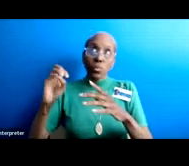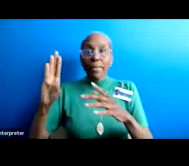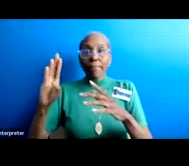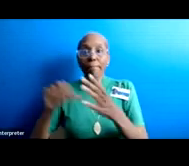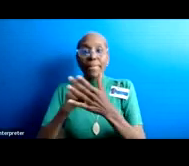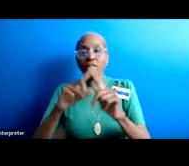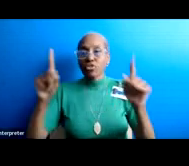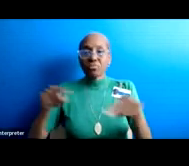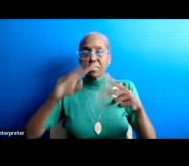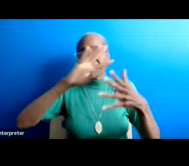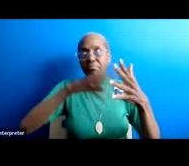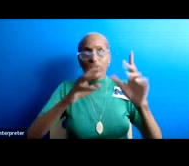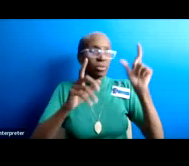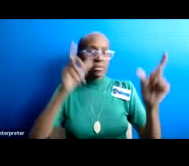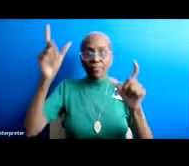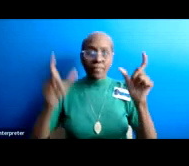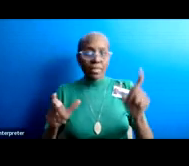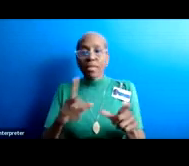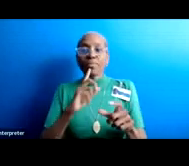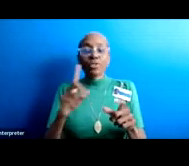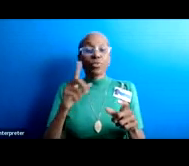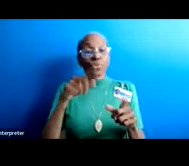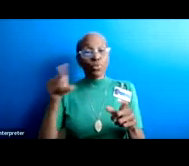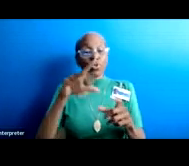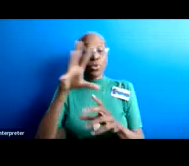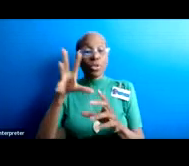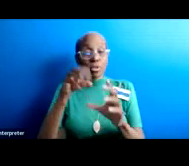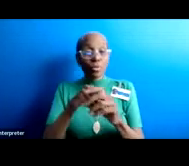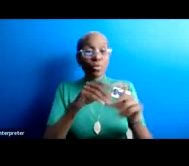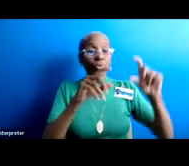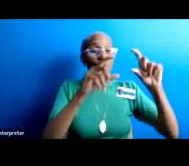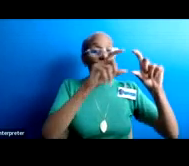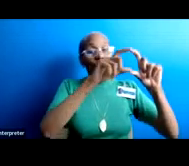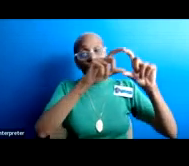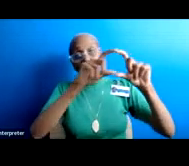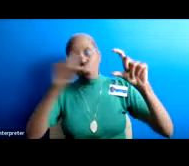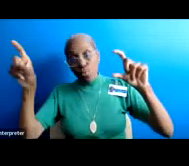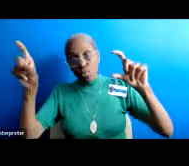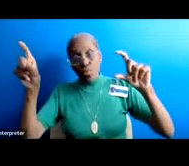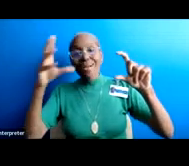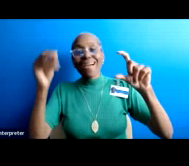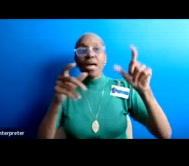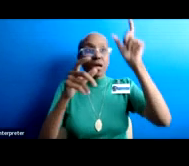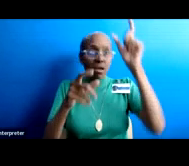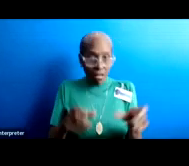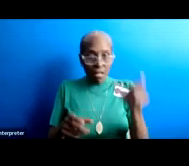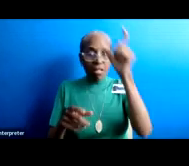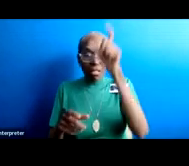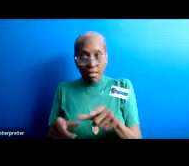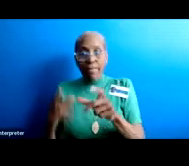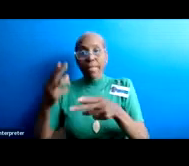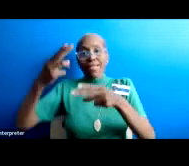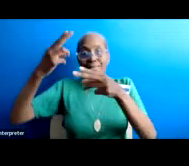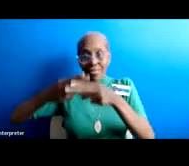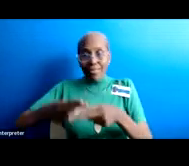component. And you need to make sure that you include row and column labels. I don't have an example of